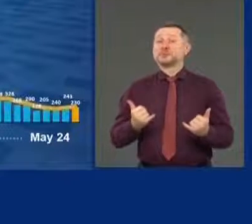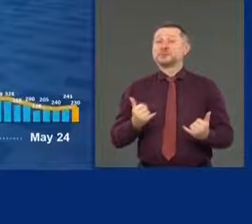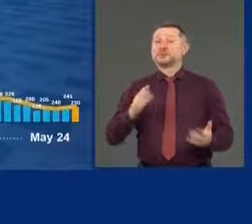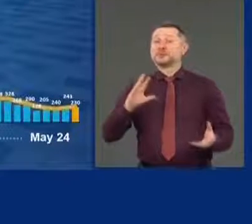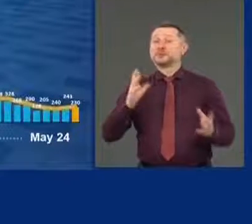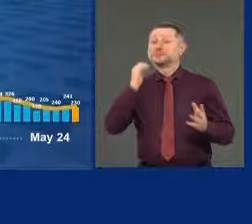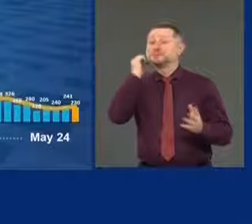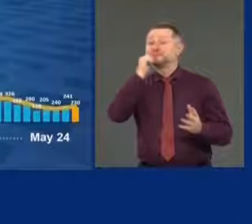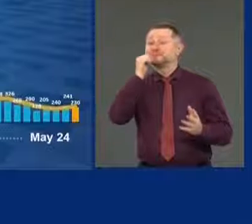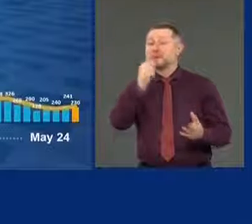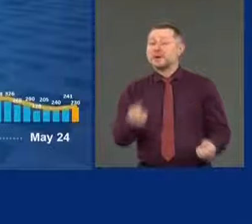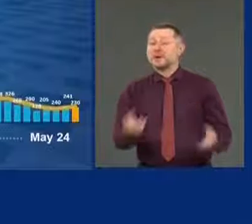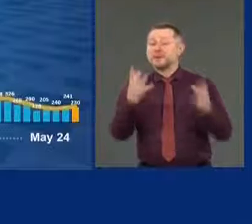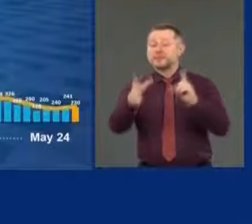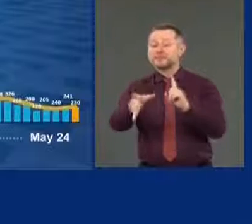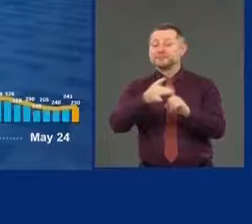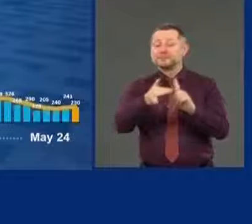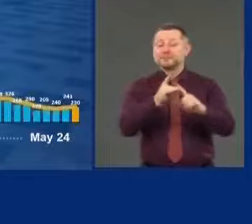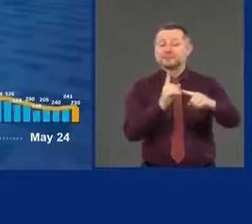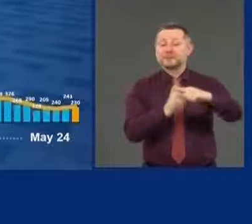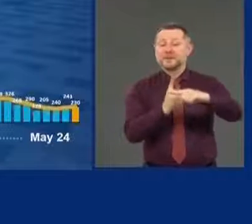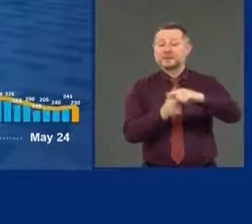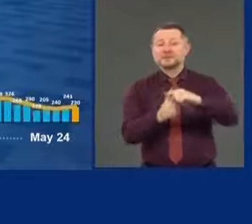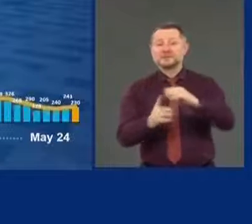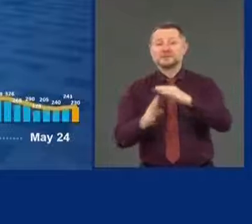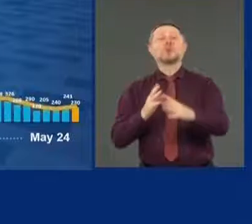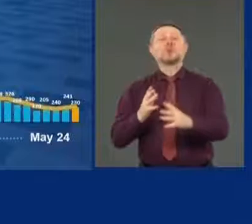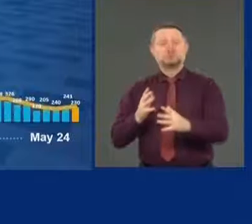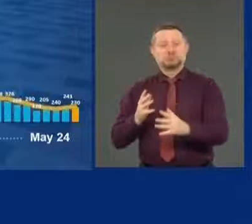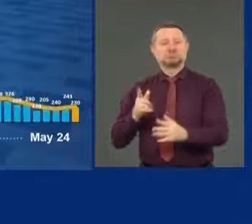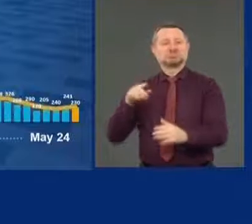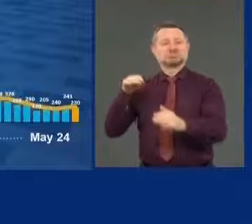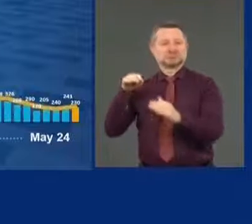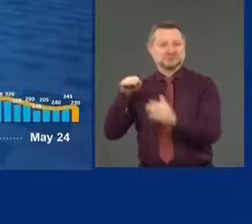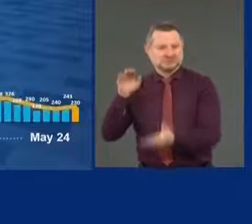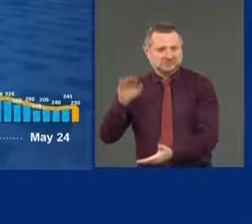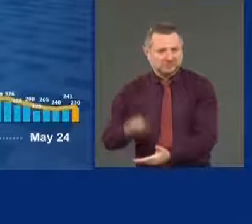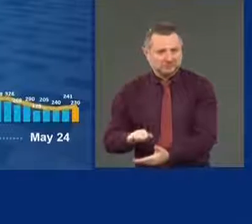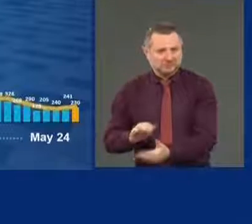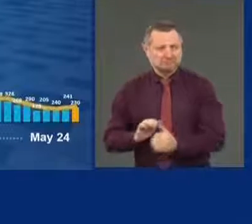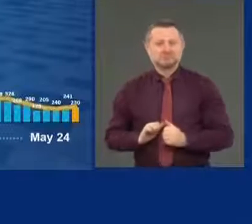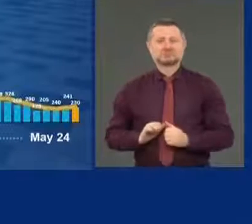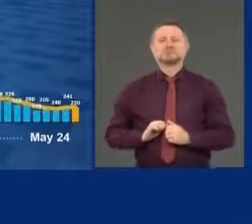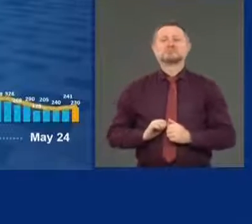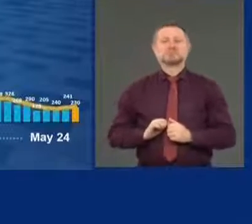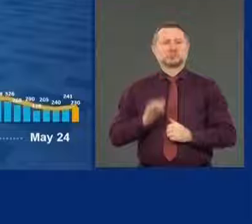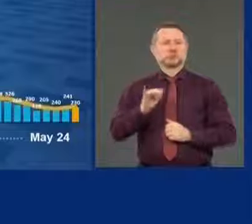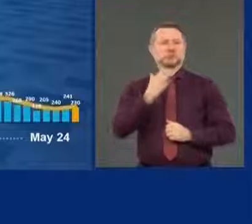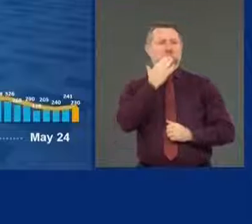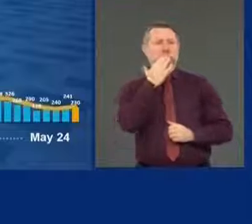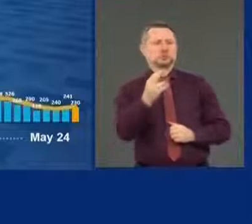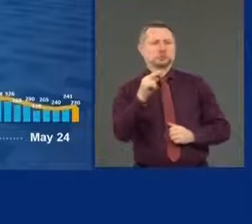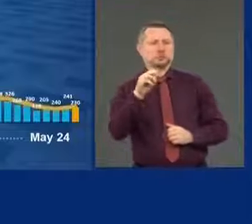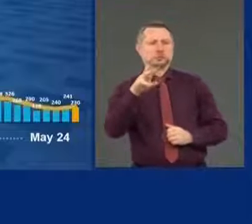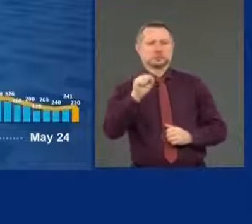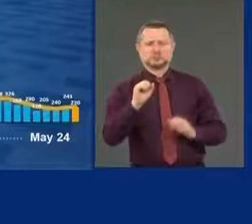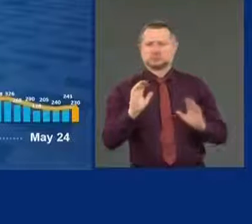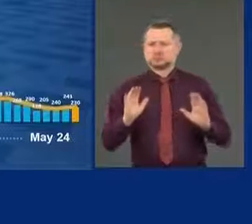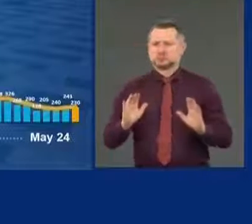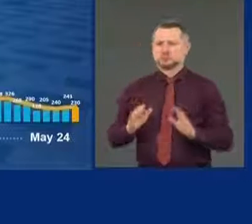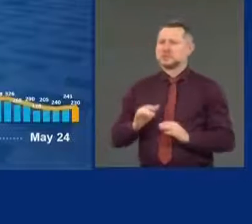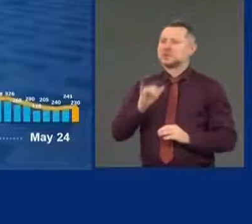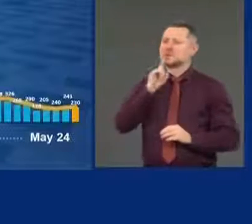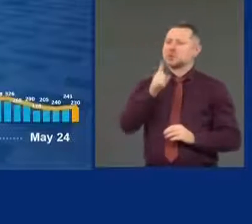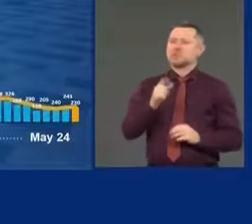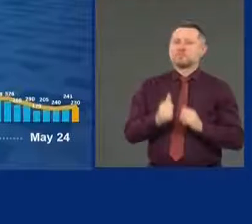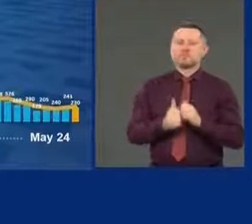Day-to-day hospitalizations are down, which is continued good news, and in many ways the most important news.